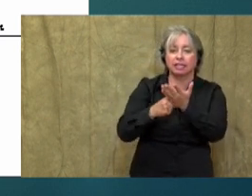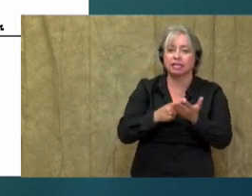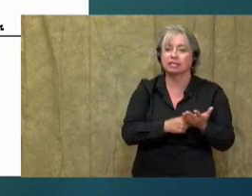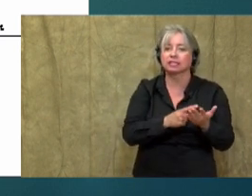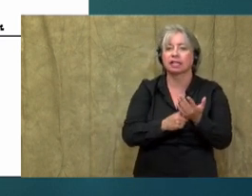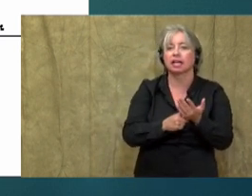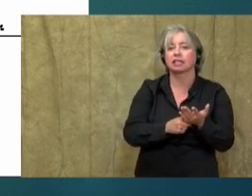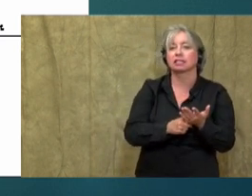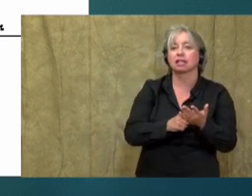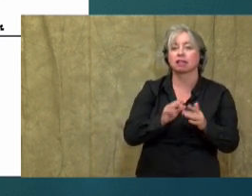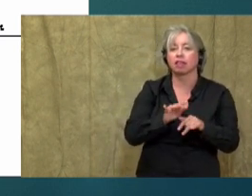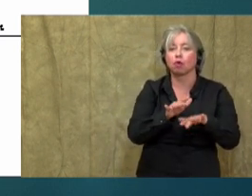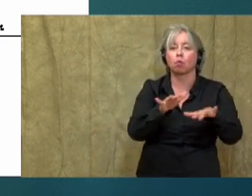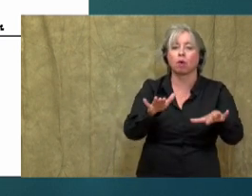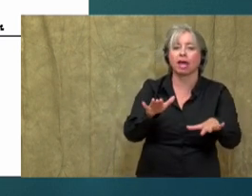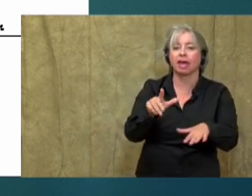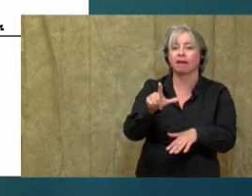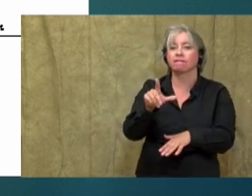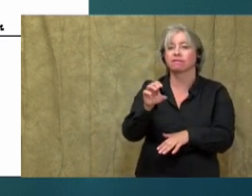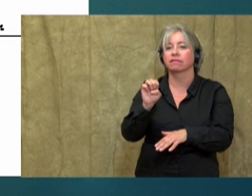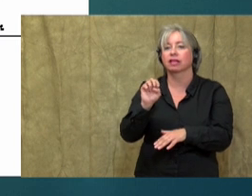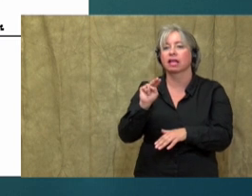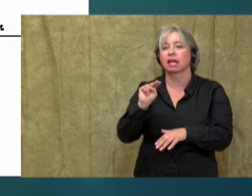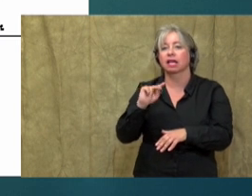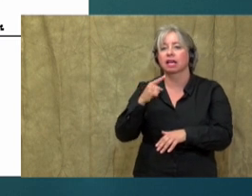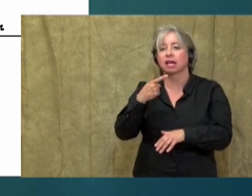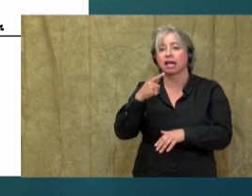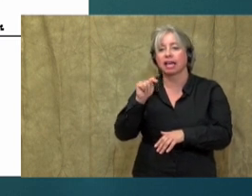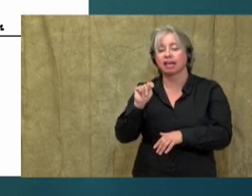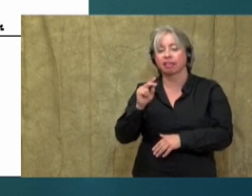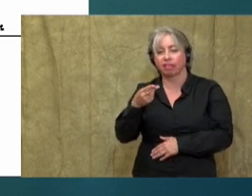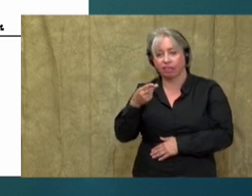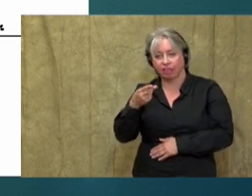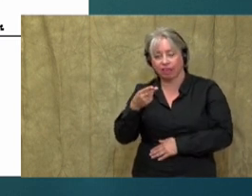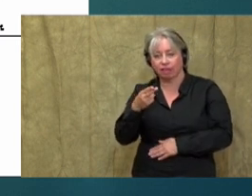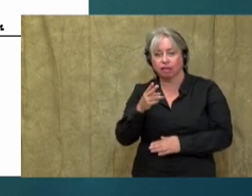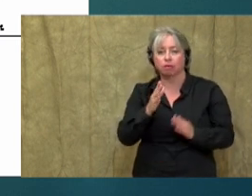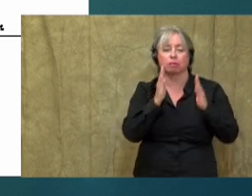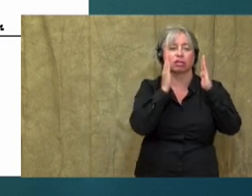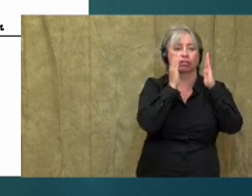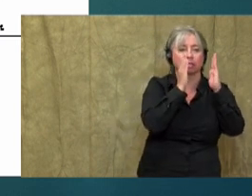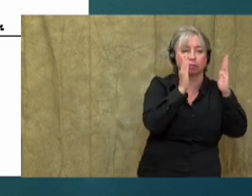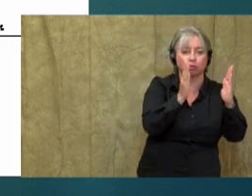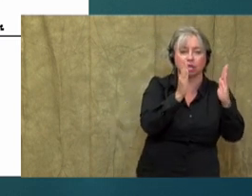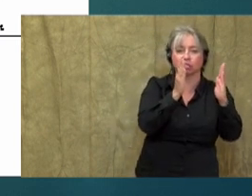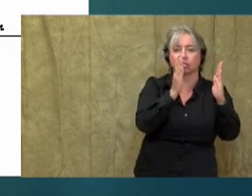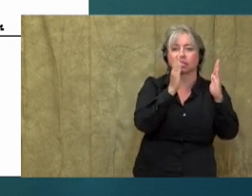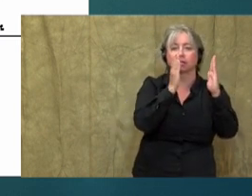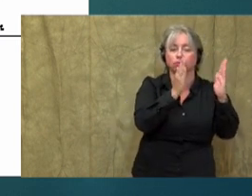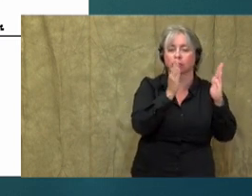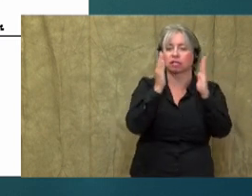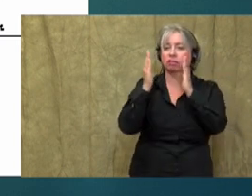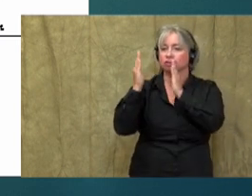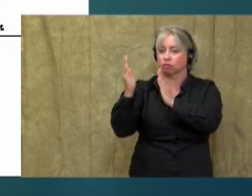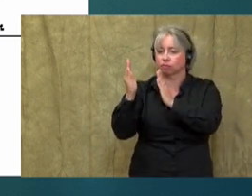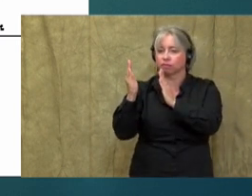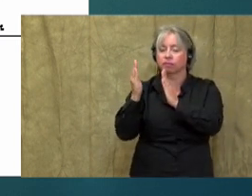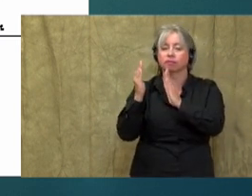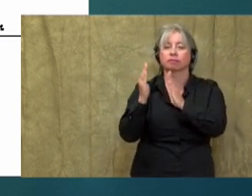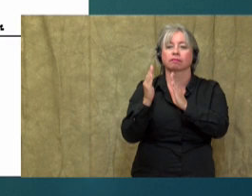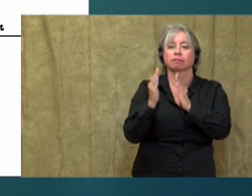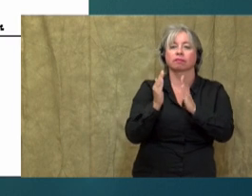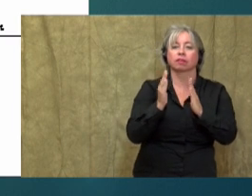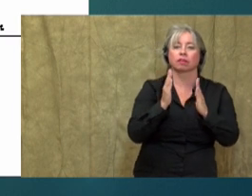of a compressional wave. We can measure that from compression to compression, or we can measure that from